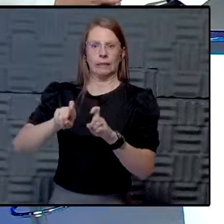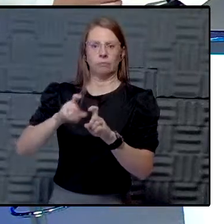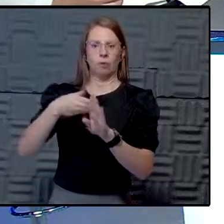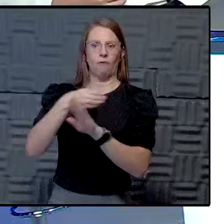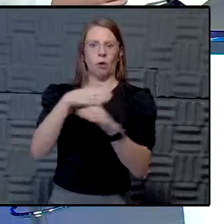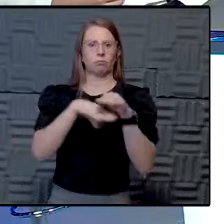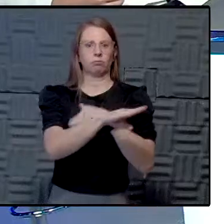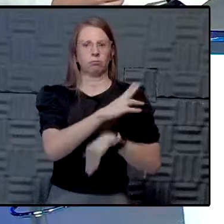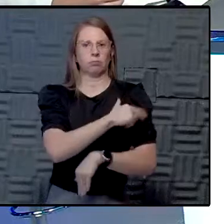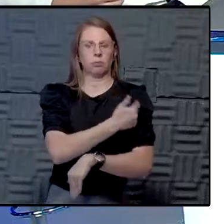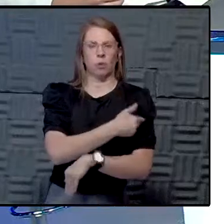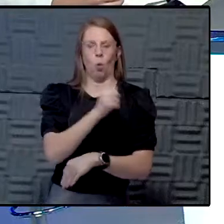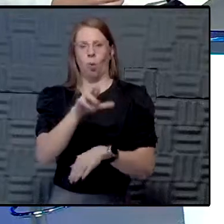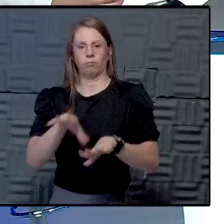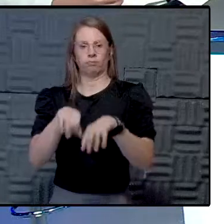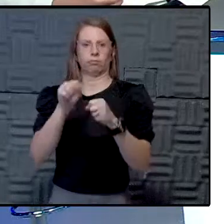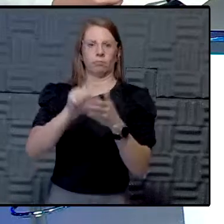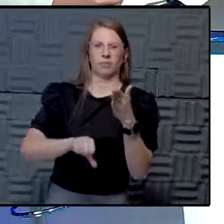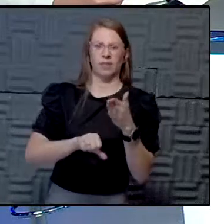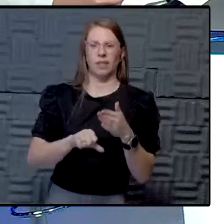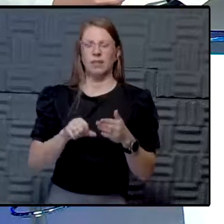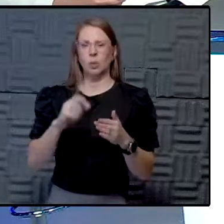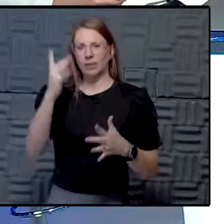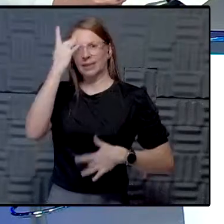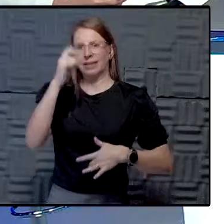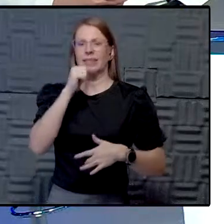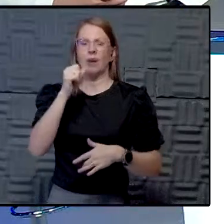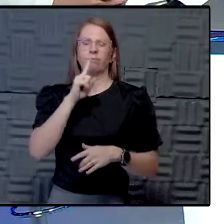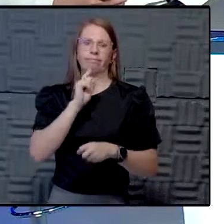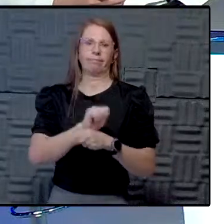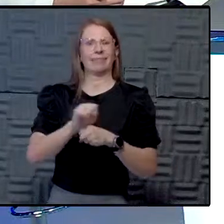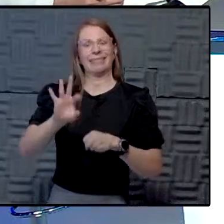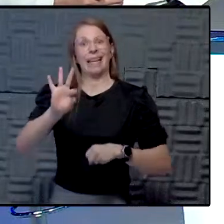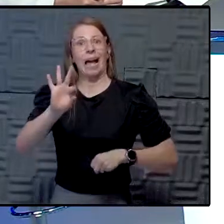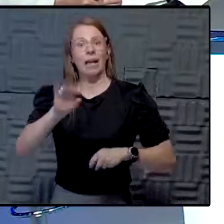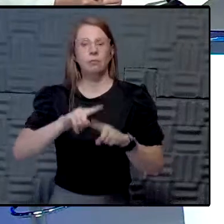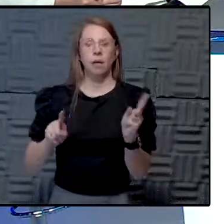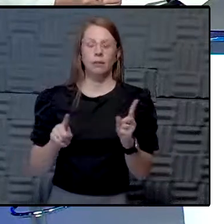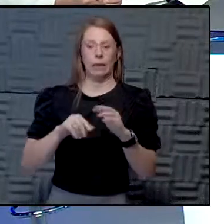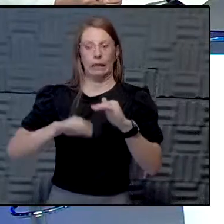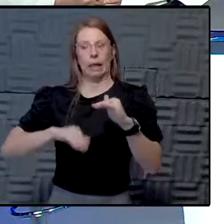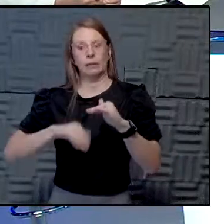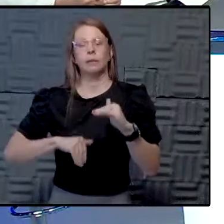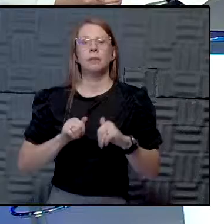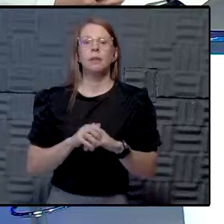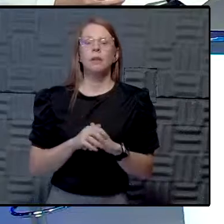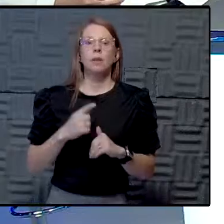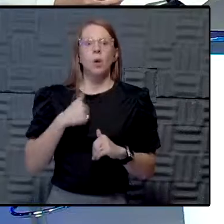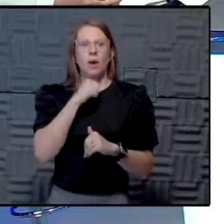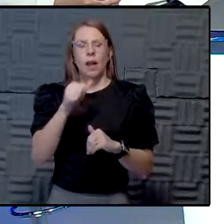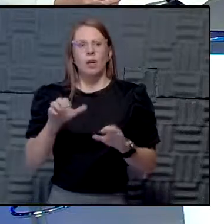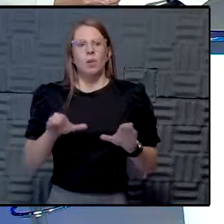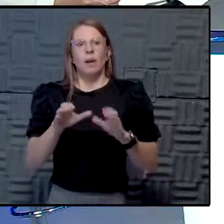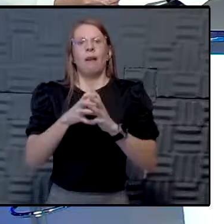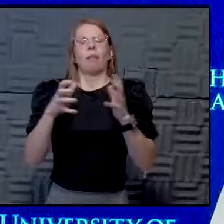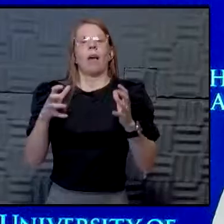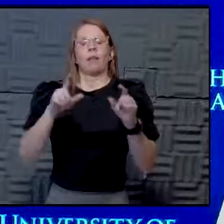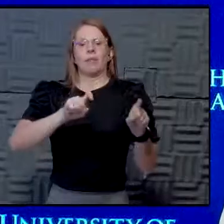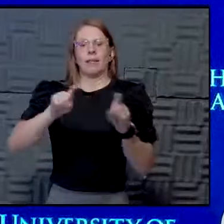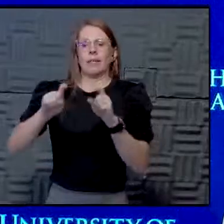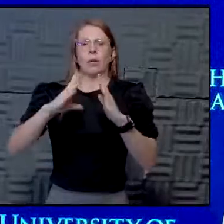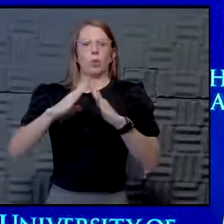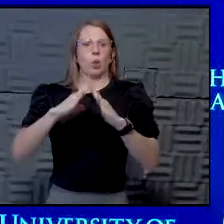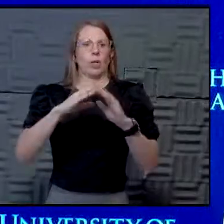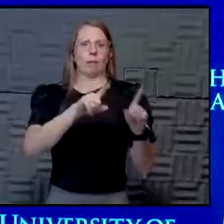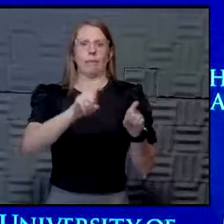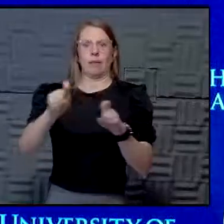really the sick isn't even 9, it's less than that. So, I mean, to me, we're not doing a lot of testing out in the community